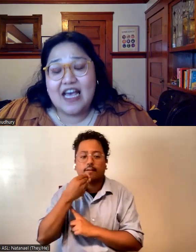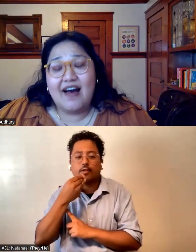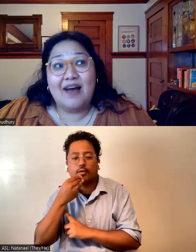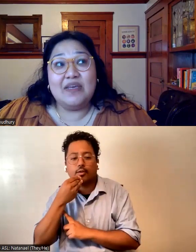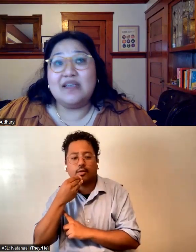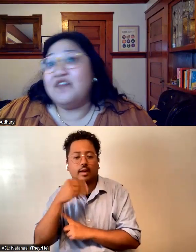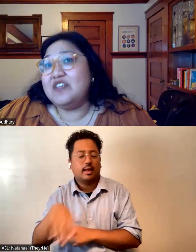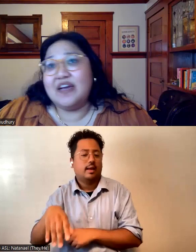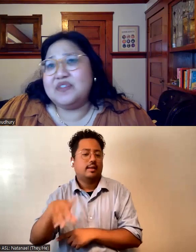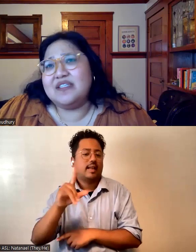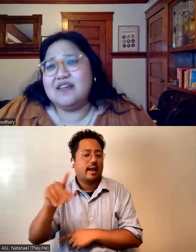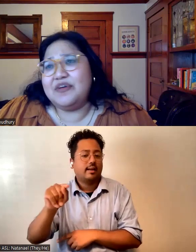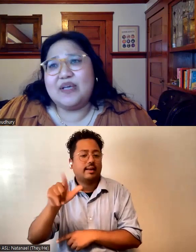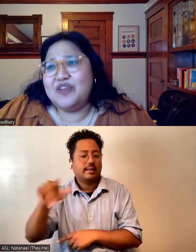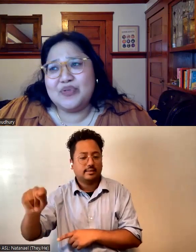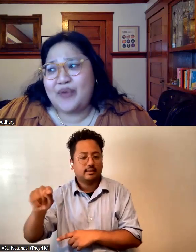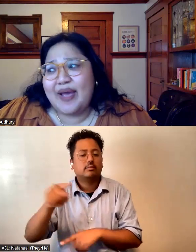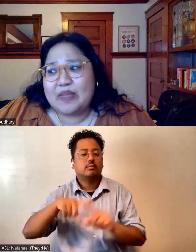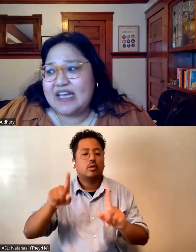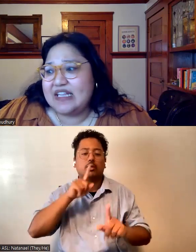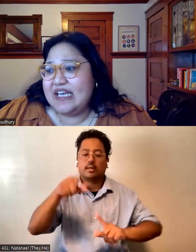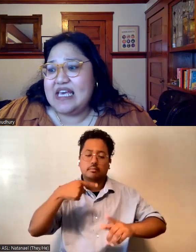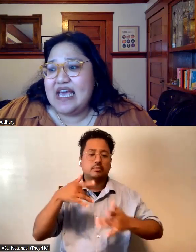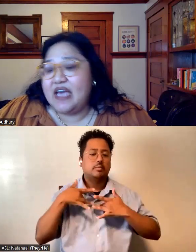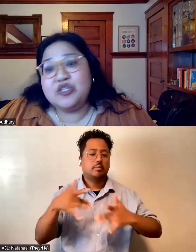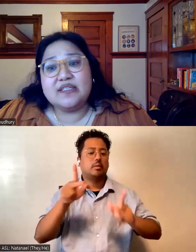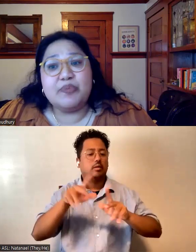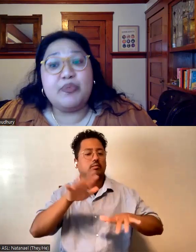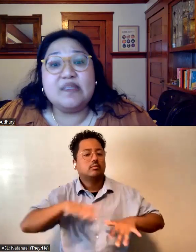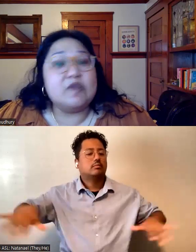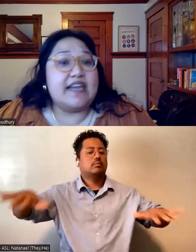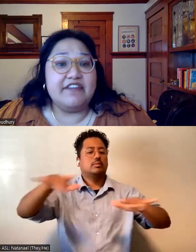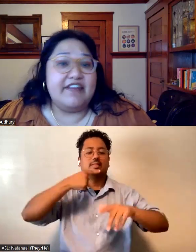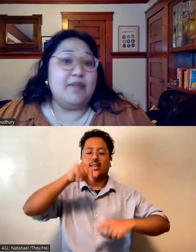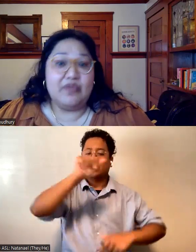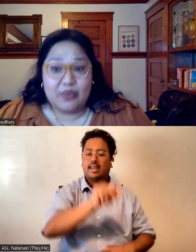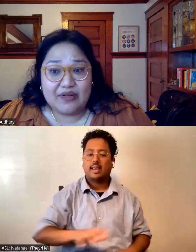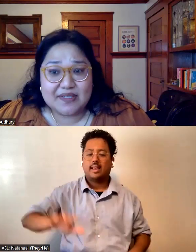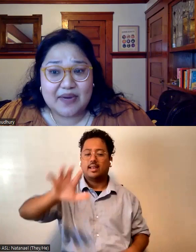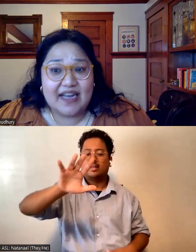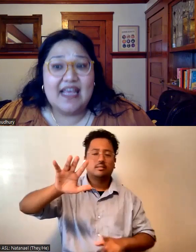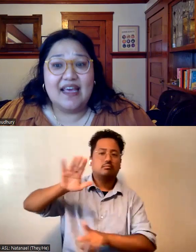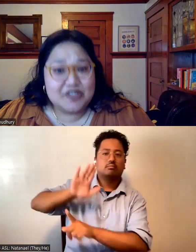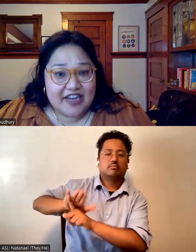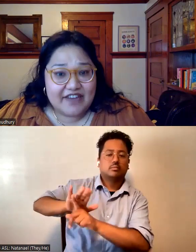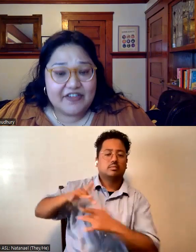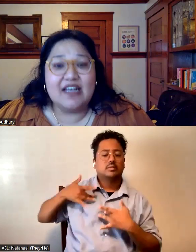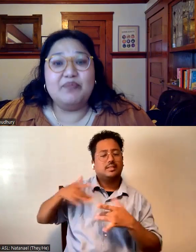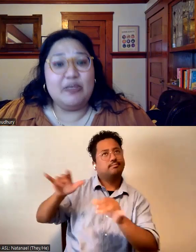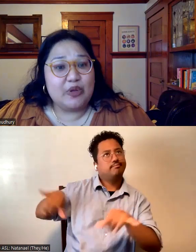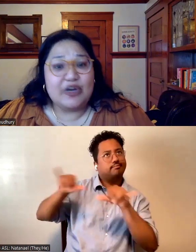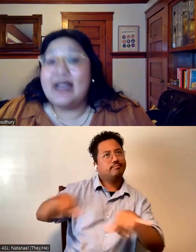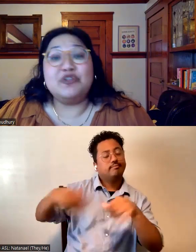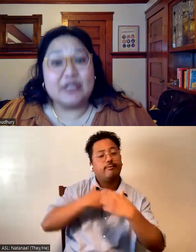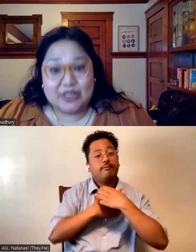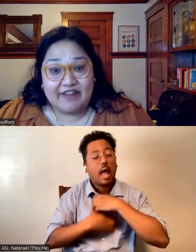right? It's often, I was just like, it's often described that like Asia is the principal site of famine in the world, right? Asian Africa,